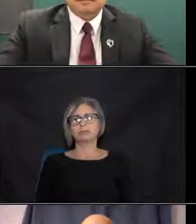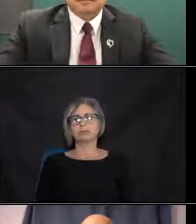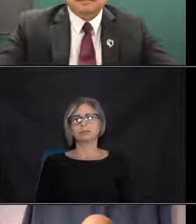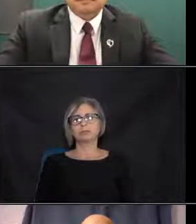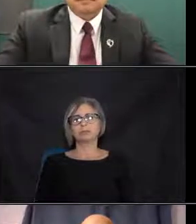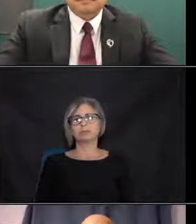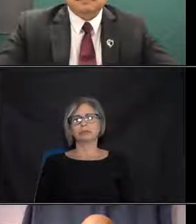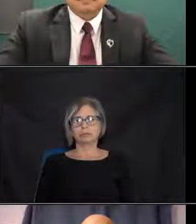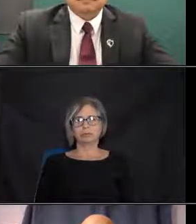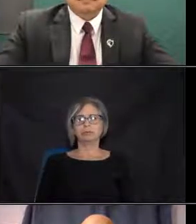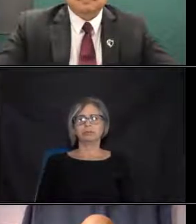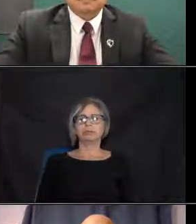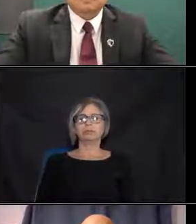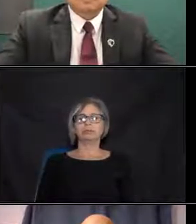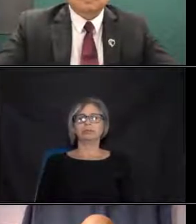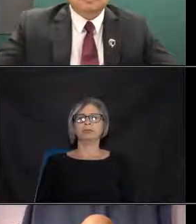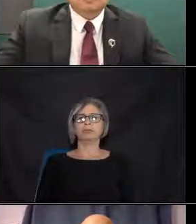And so,